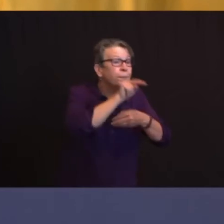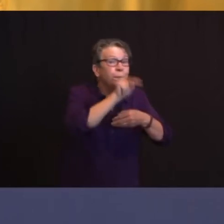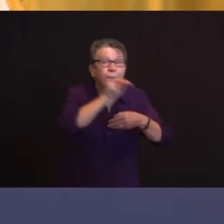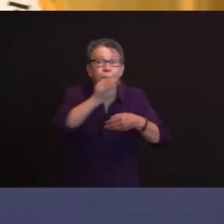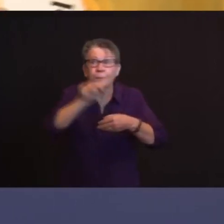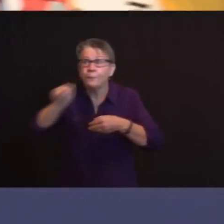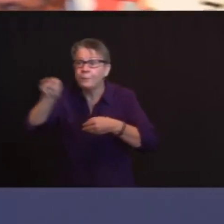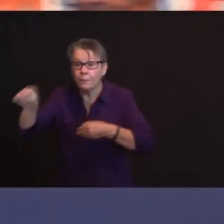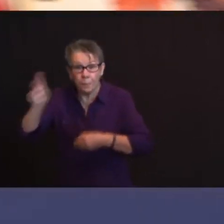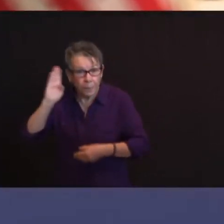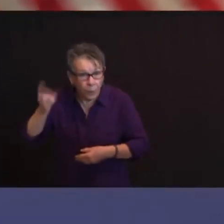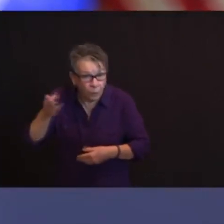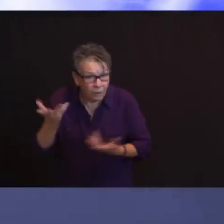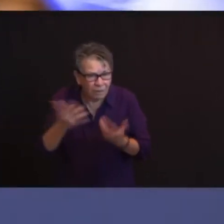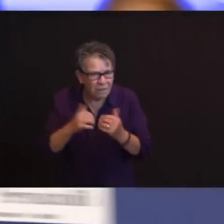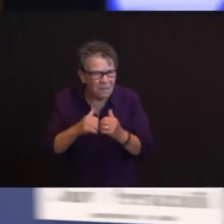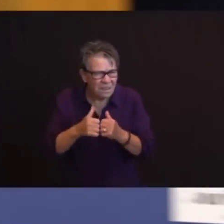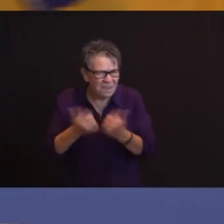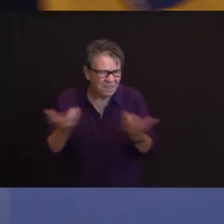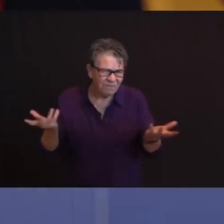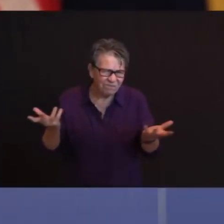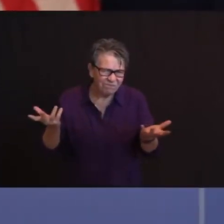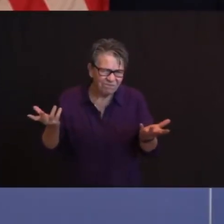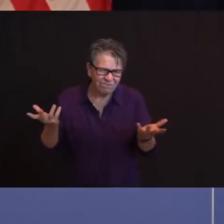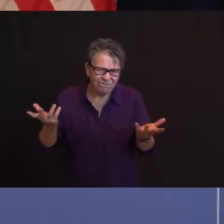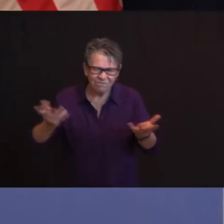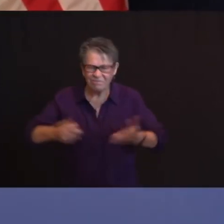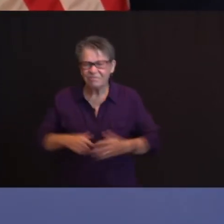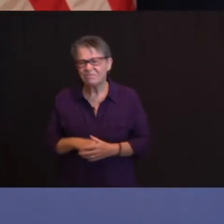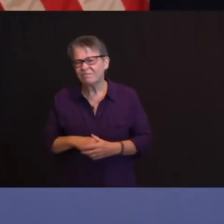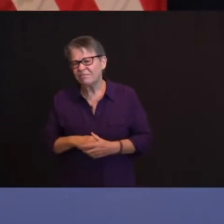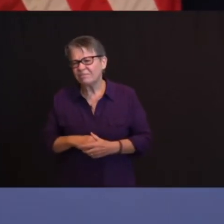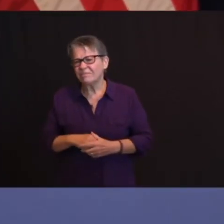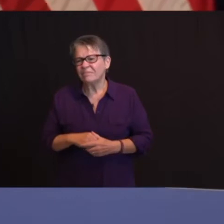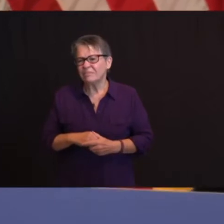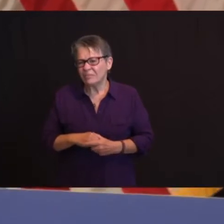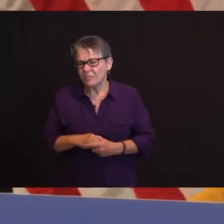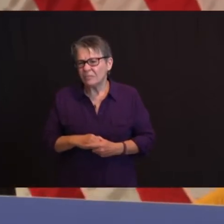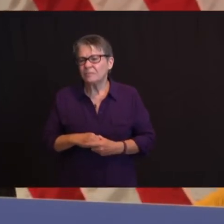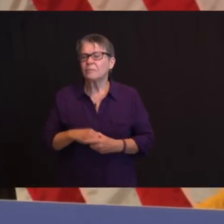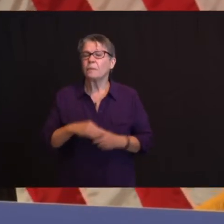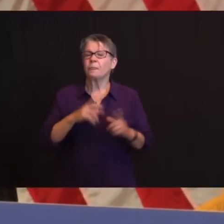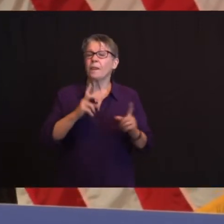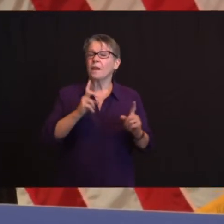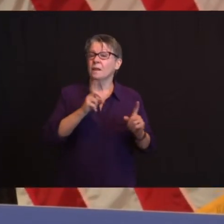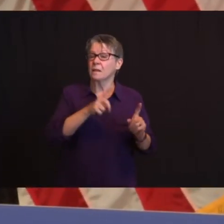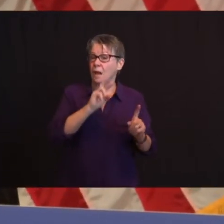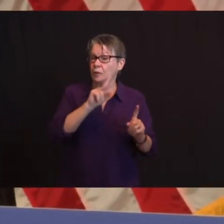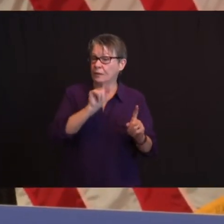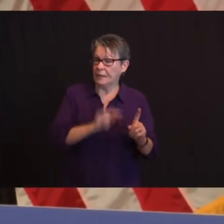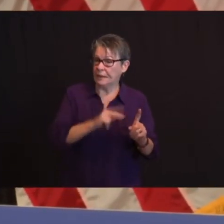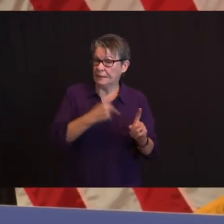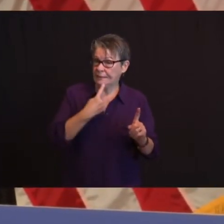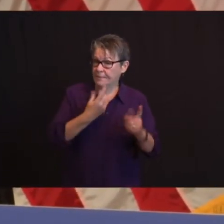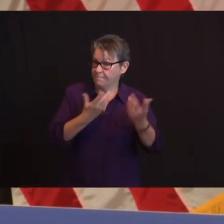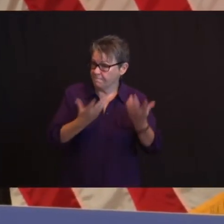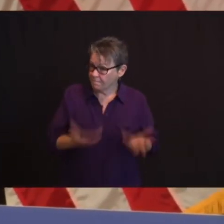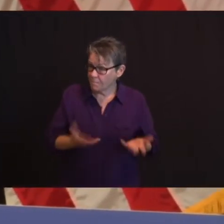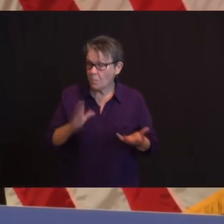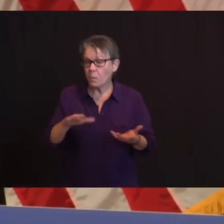what is the value for the public at large? There's definitely a lot of value to monitoring these cases over time because it helps us